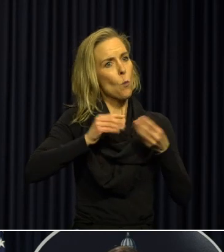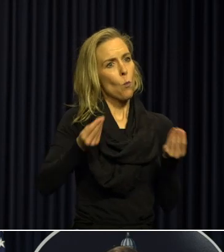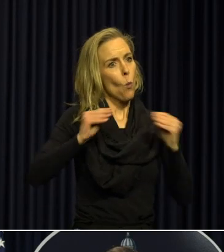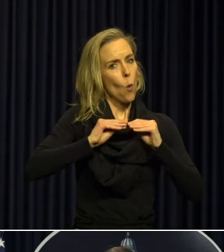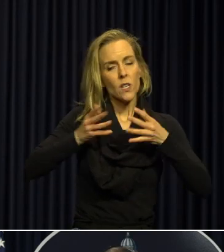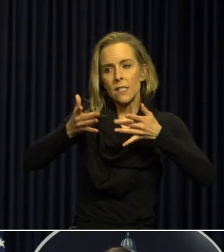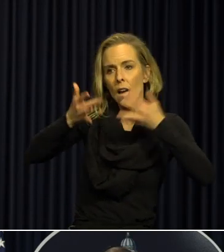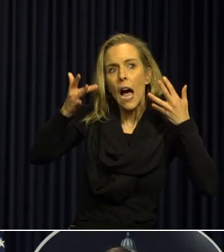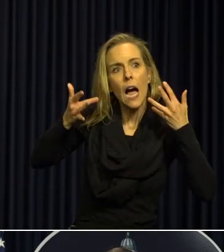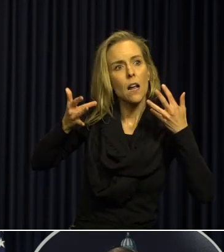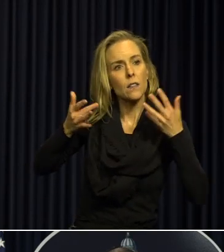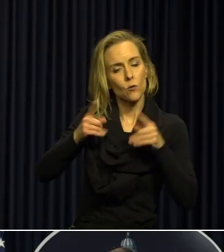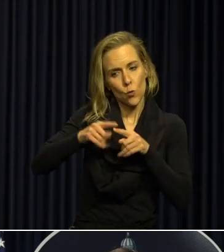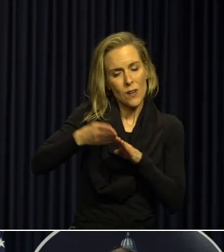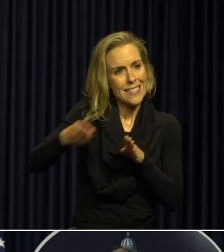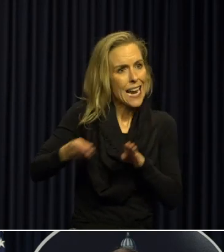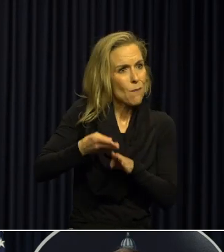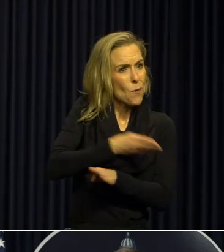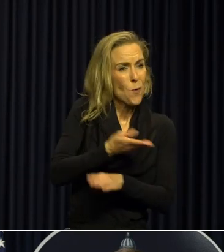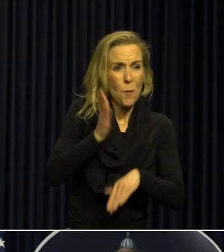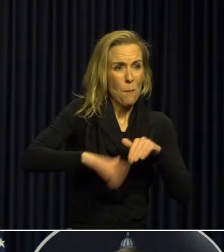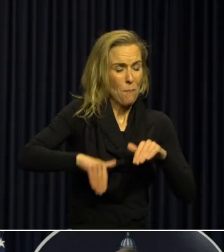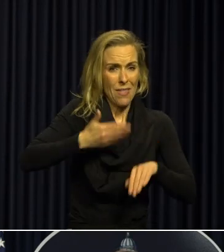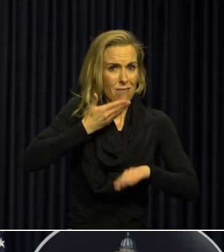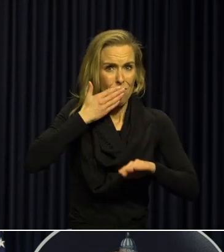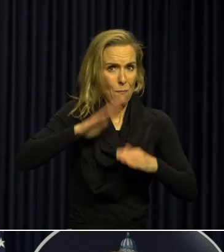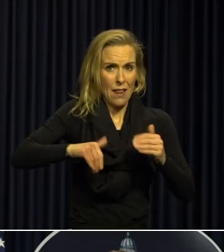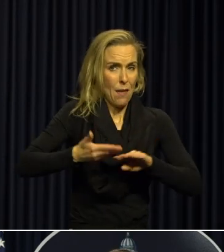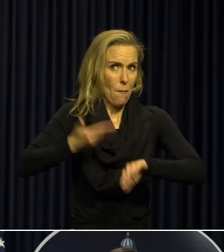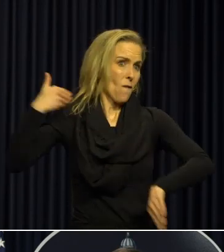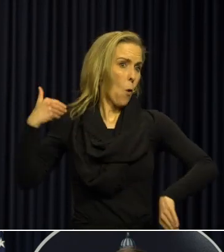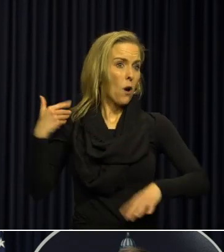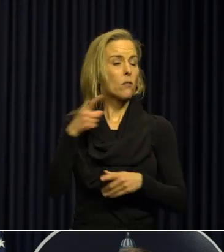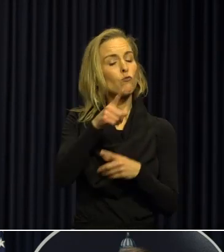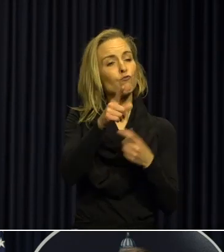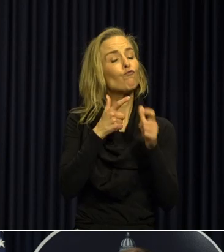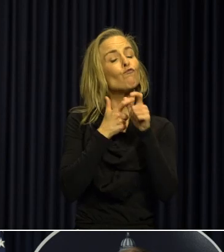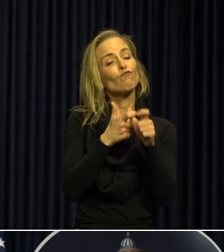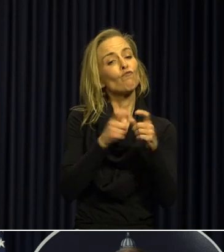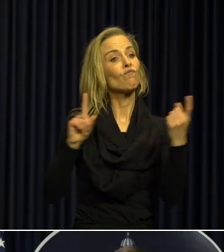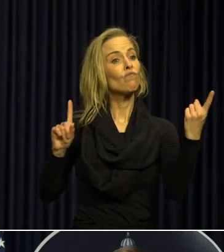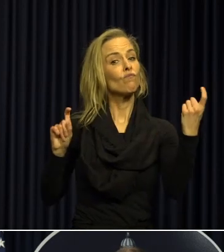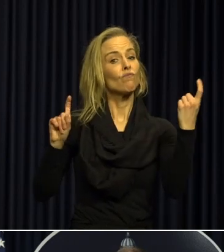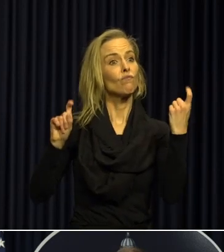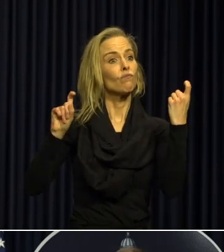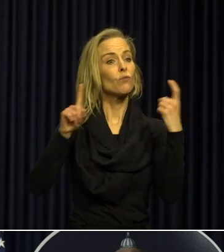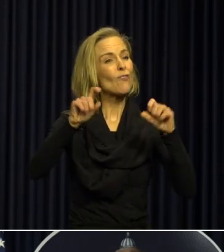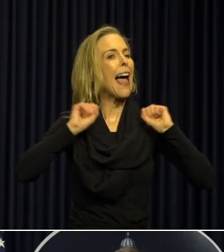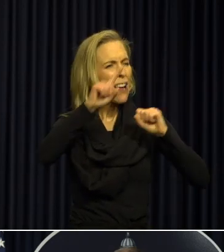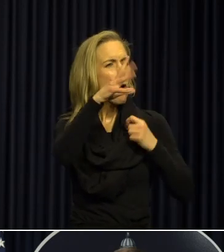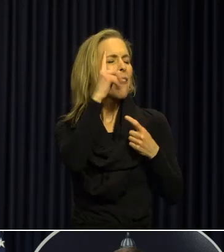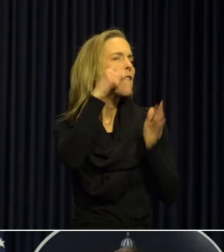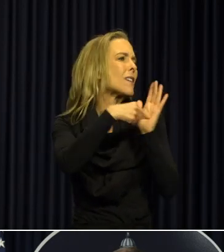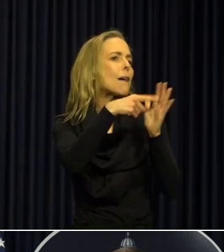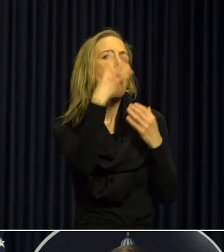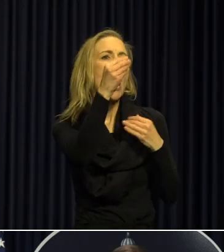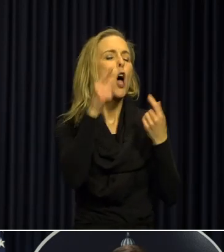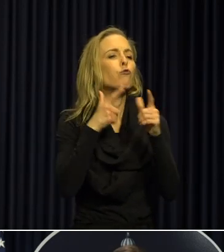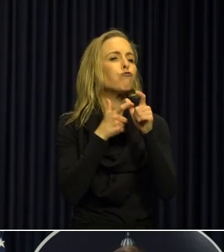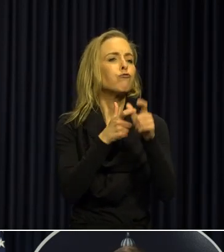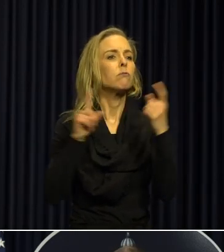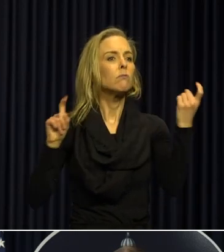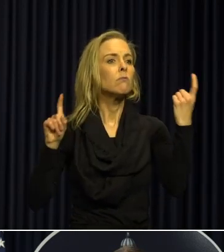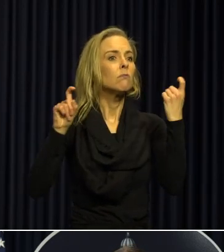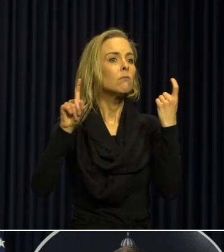better neighbors than ever before. Because that person you may be running past as you're out getting exercise, they're